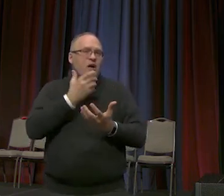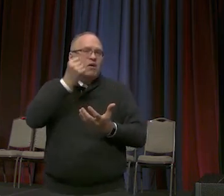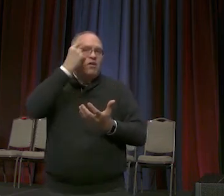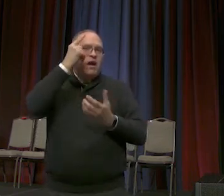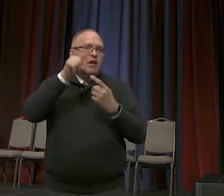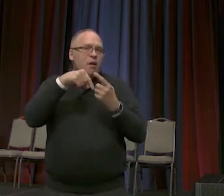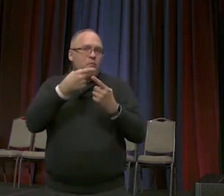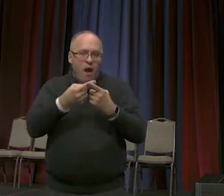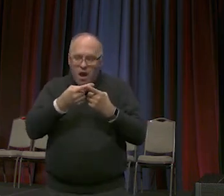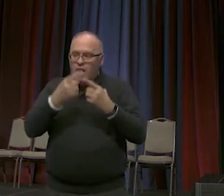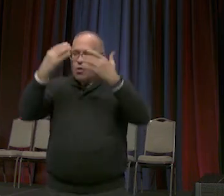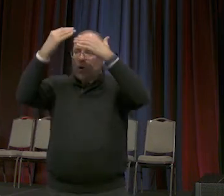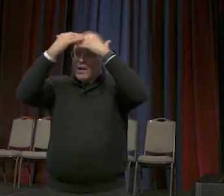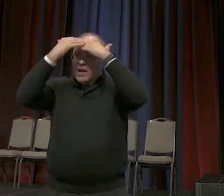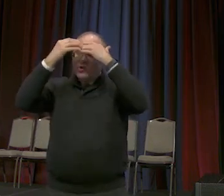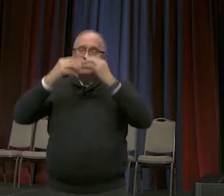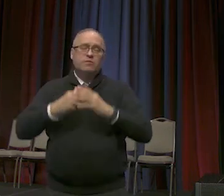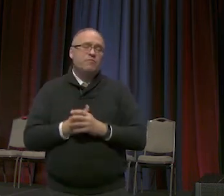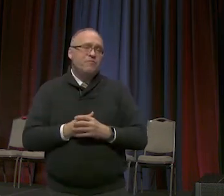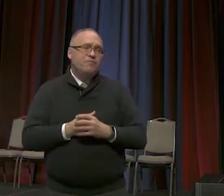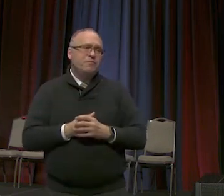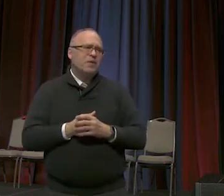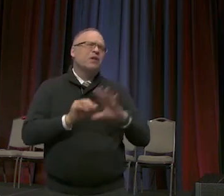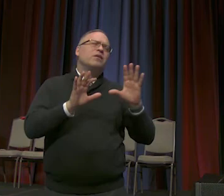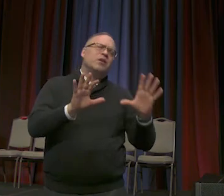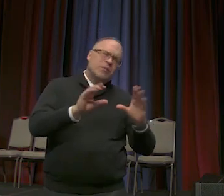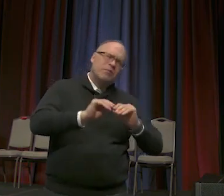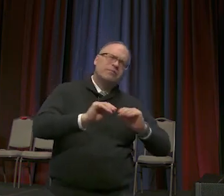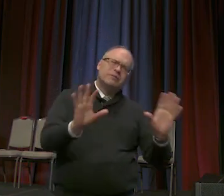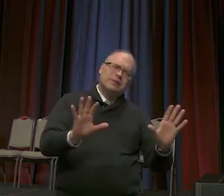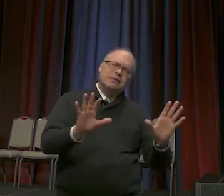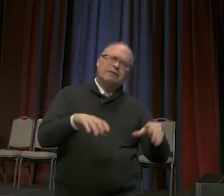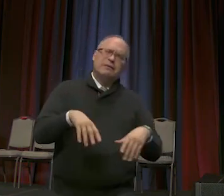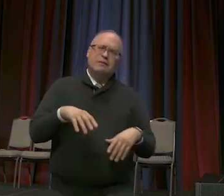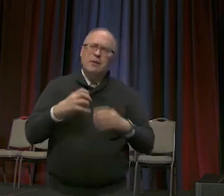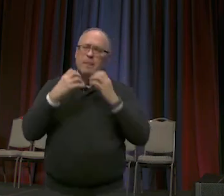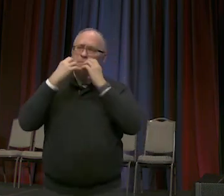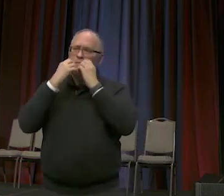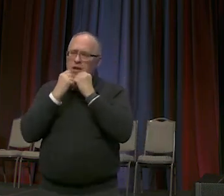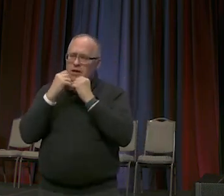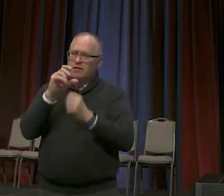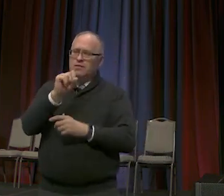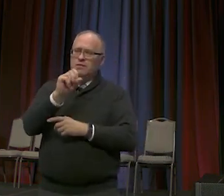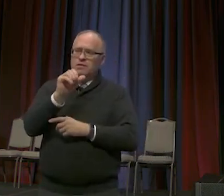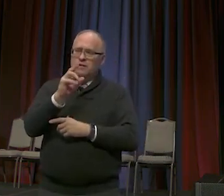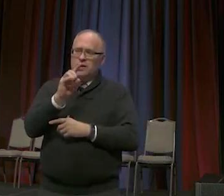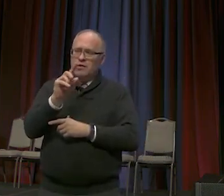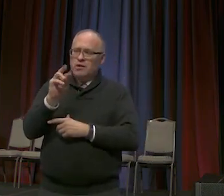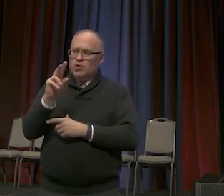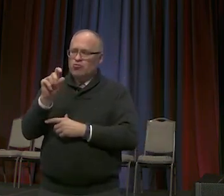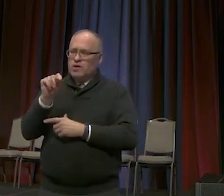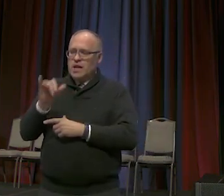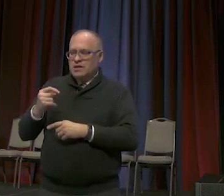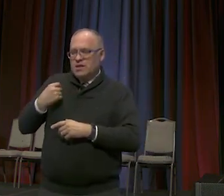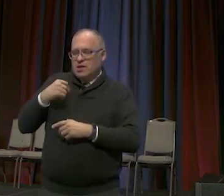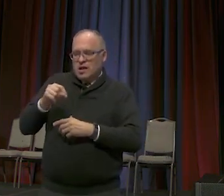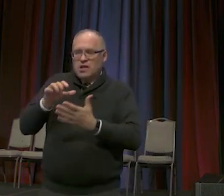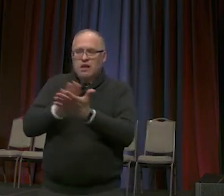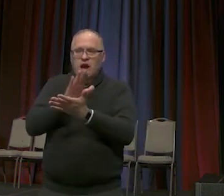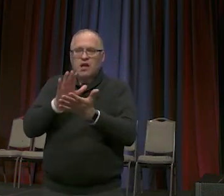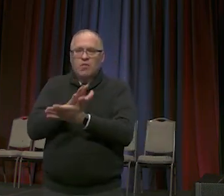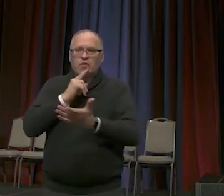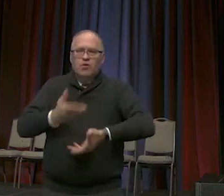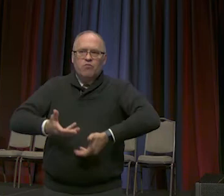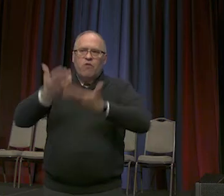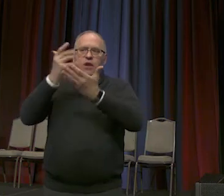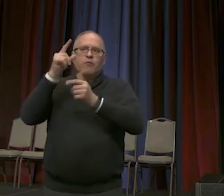ordination. Let me be clear. A sacred trust is a theological document that intends to raise questions